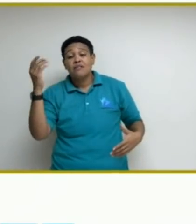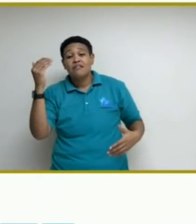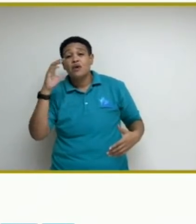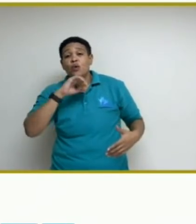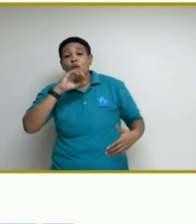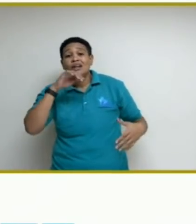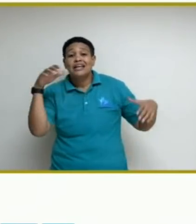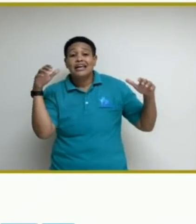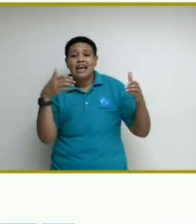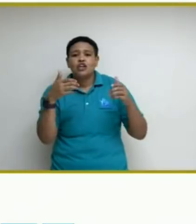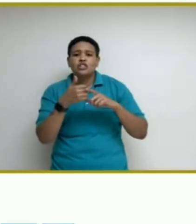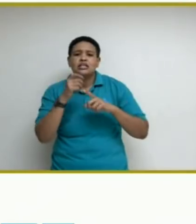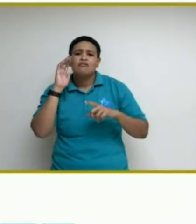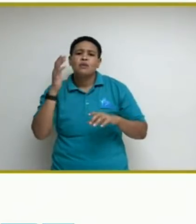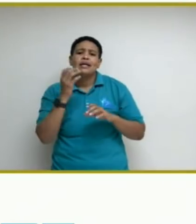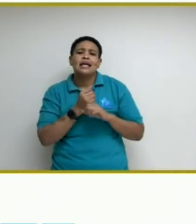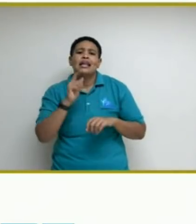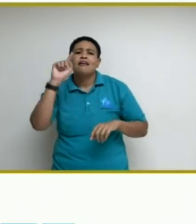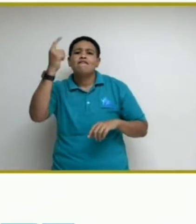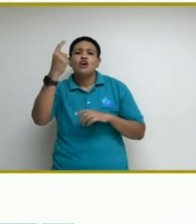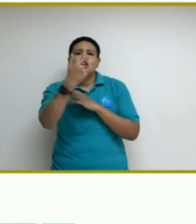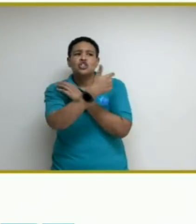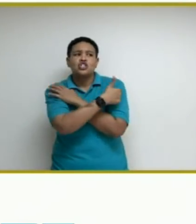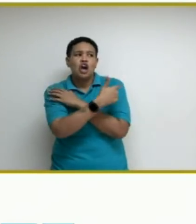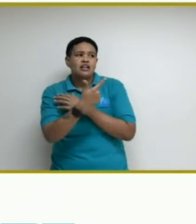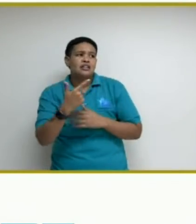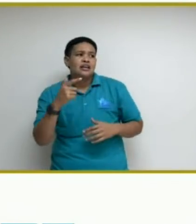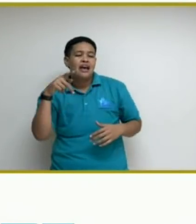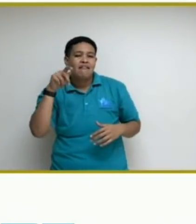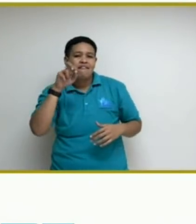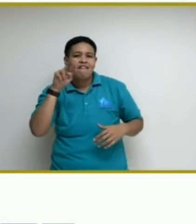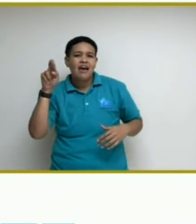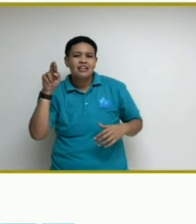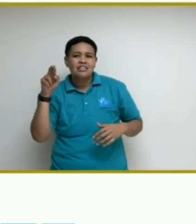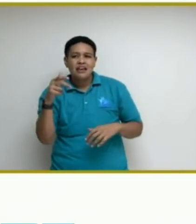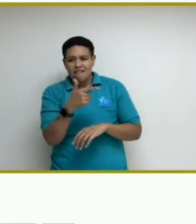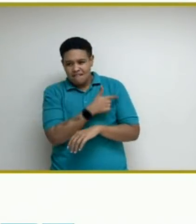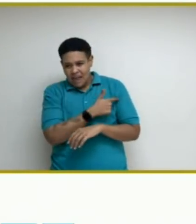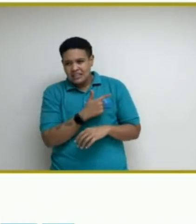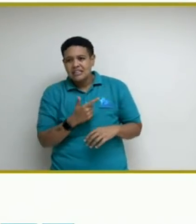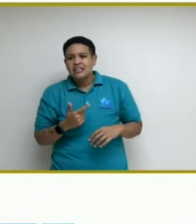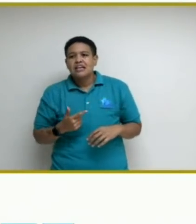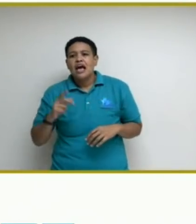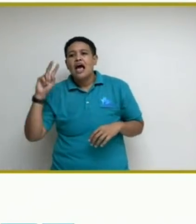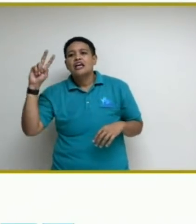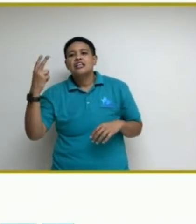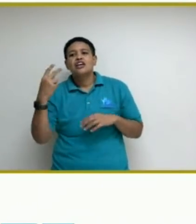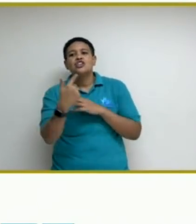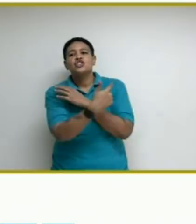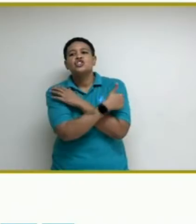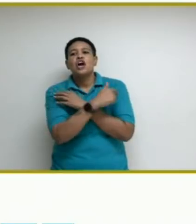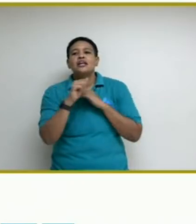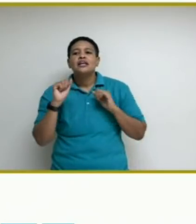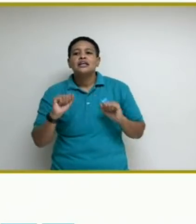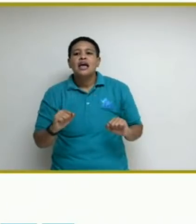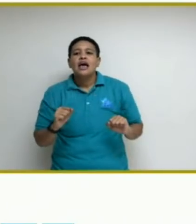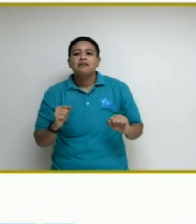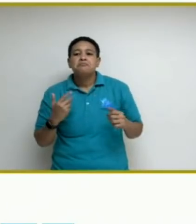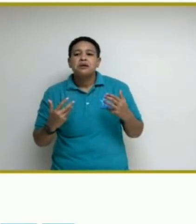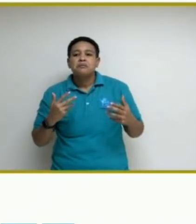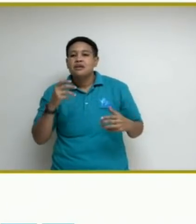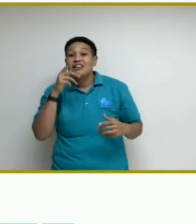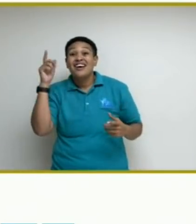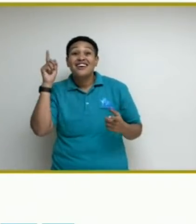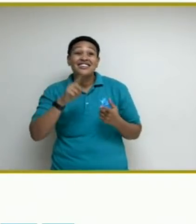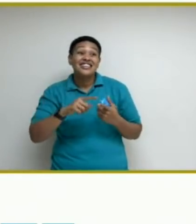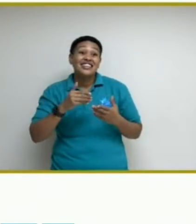15-year-old category would get the first dose of the Pfizer vaccine, and the second dose maybe not until